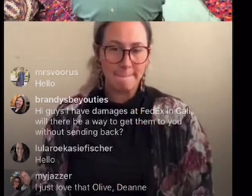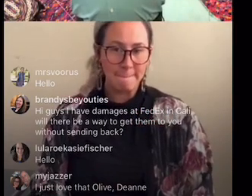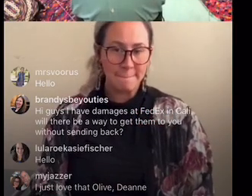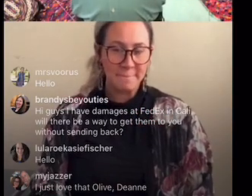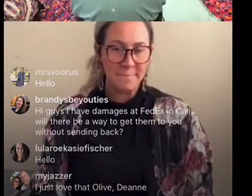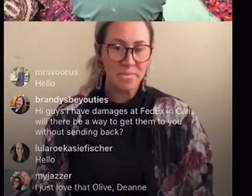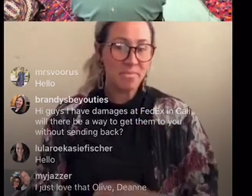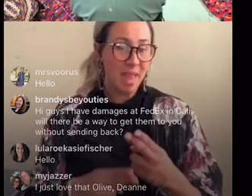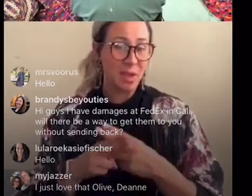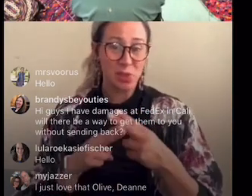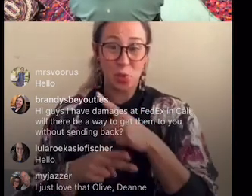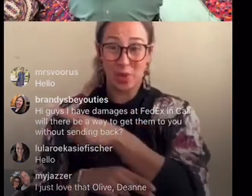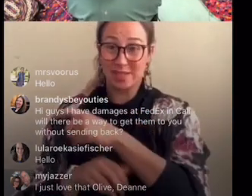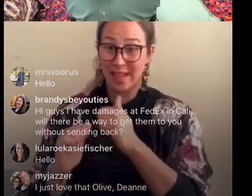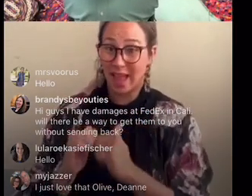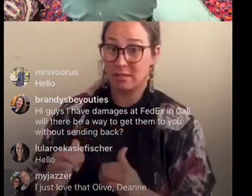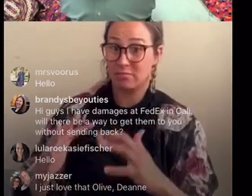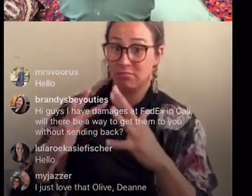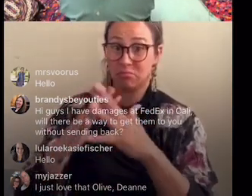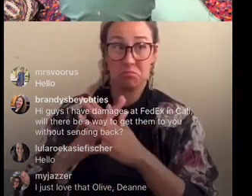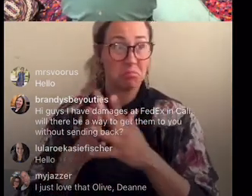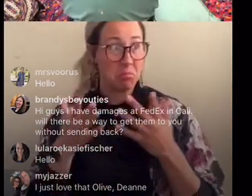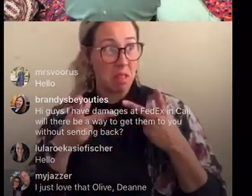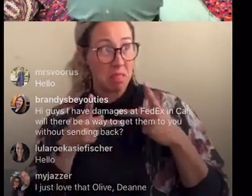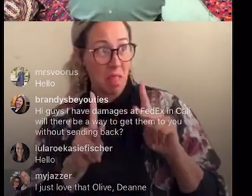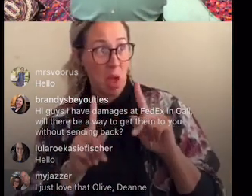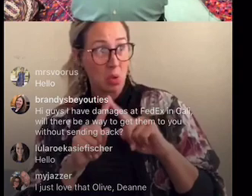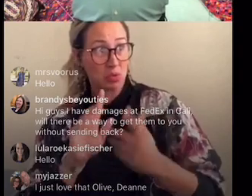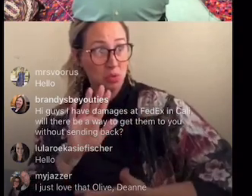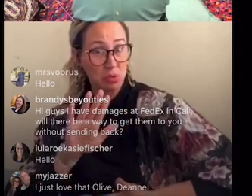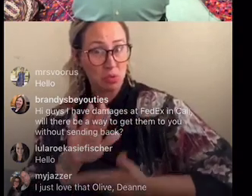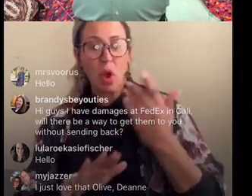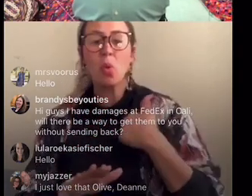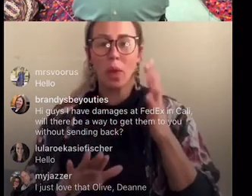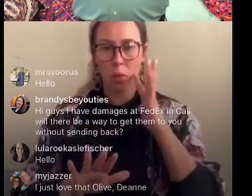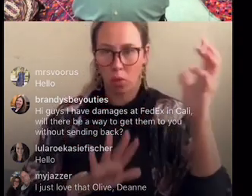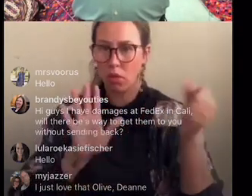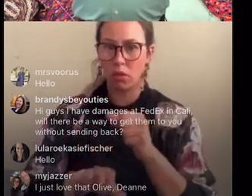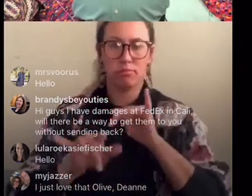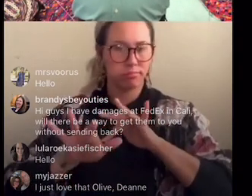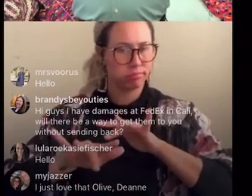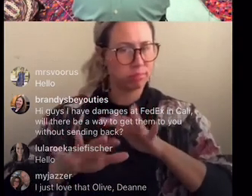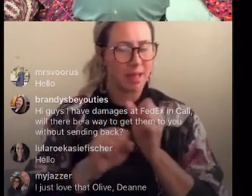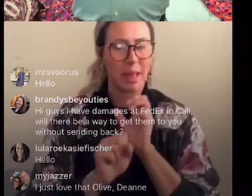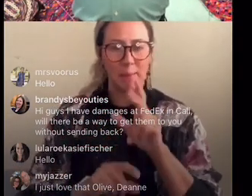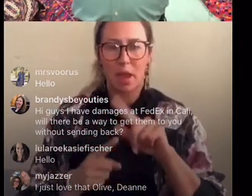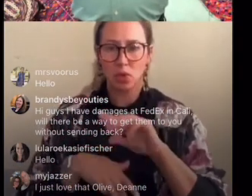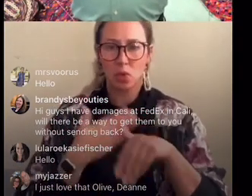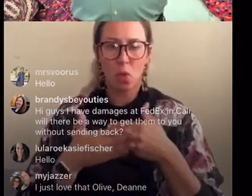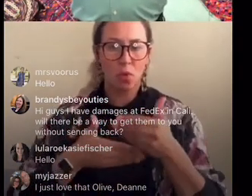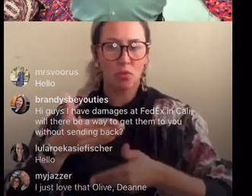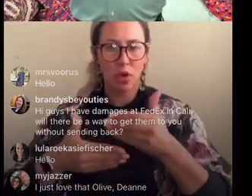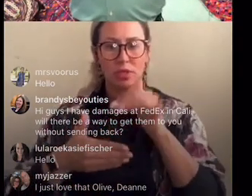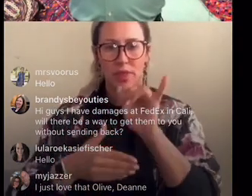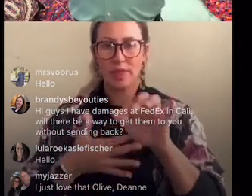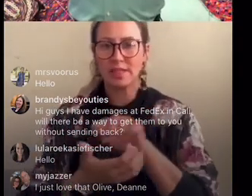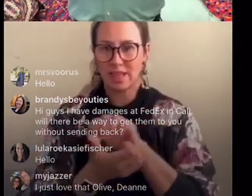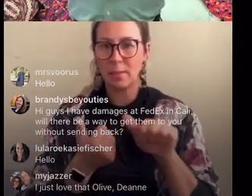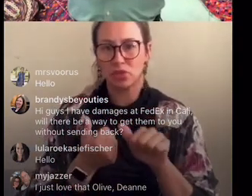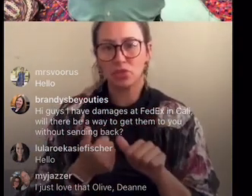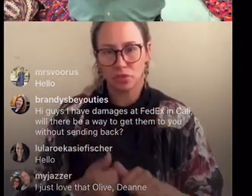As soon as that is back up and operational, then we'll be in a position to get back to processing damages and